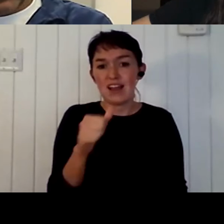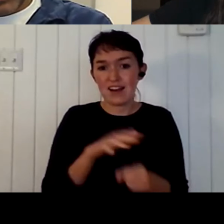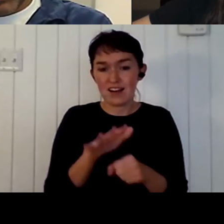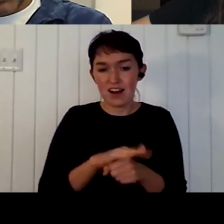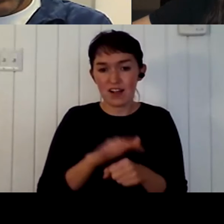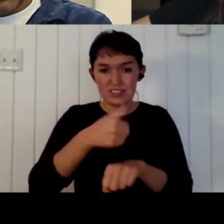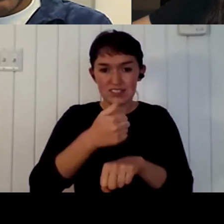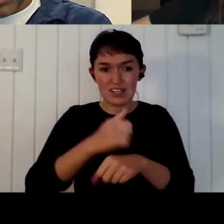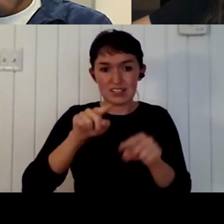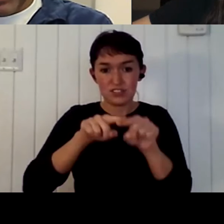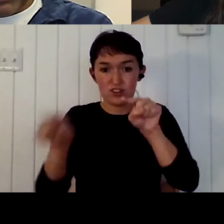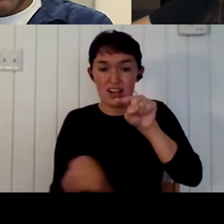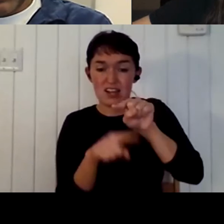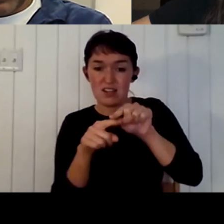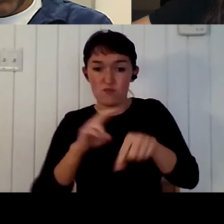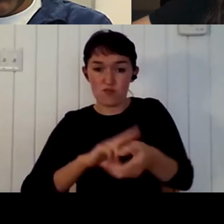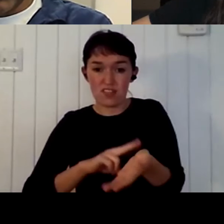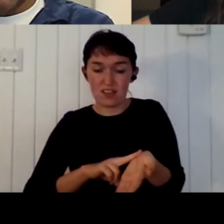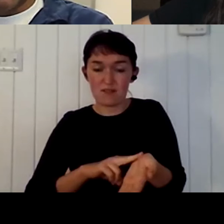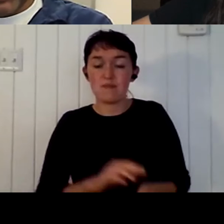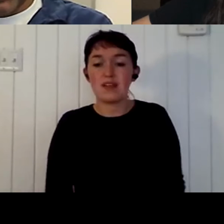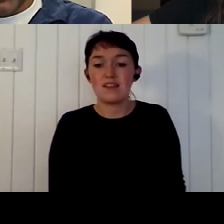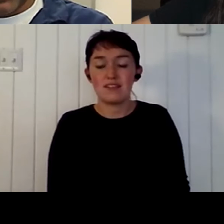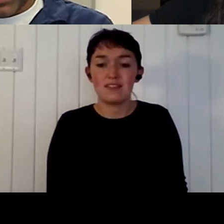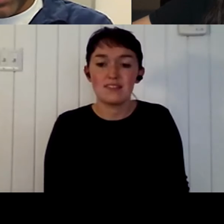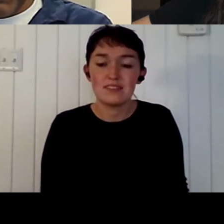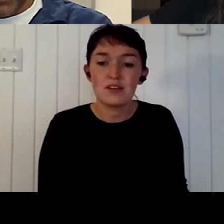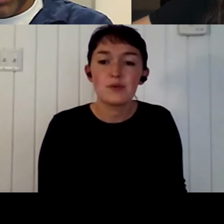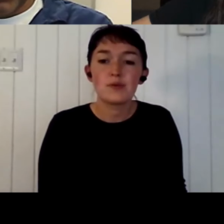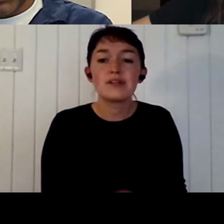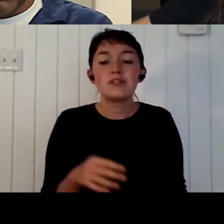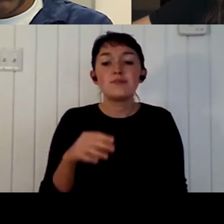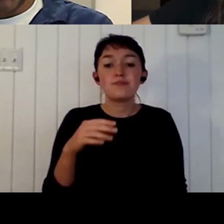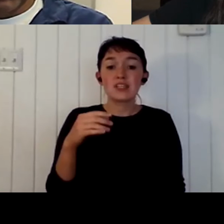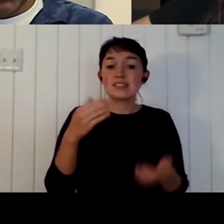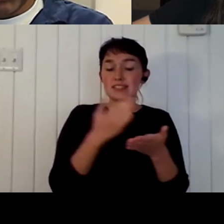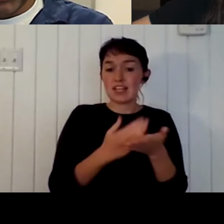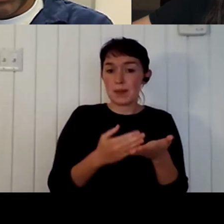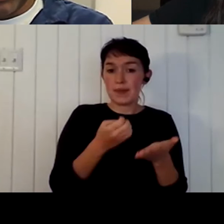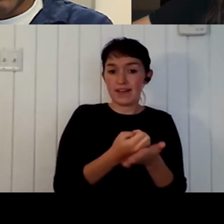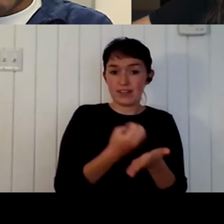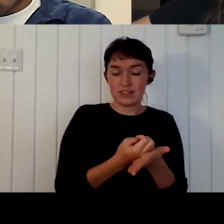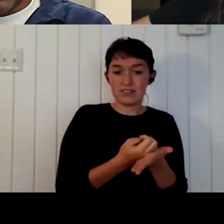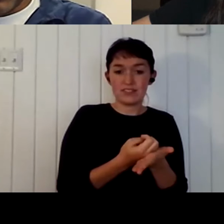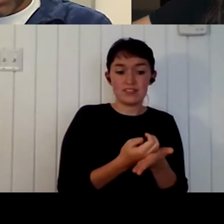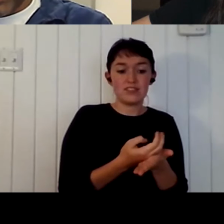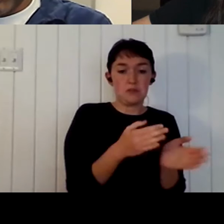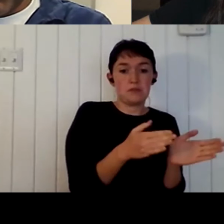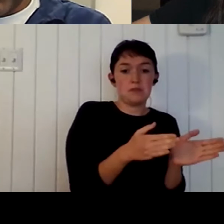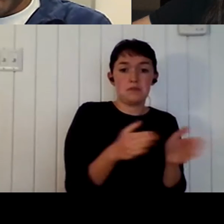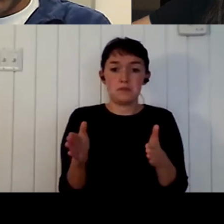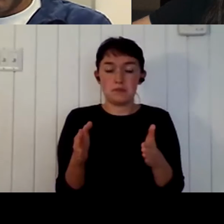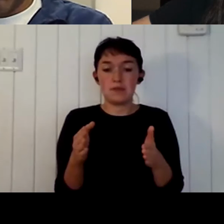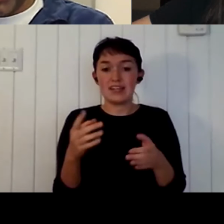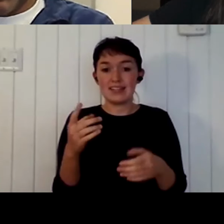think there is some evidence that, shifting daylight time to give us more exposure to sunlight